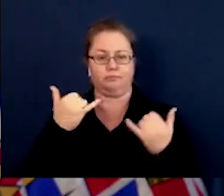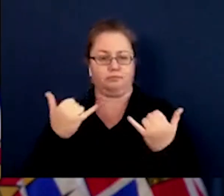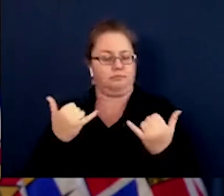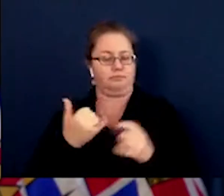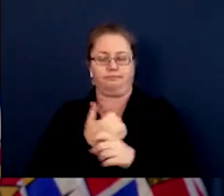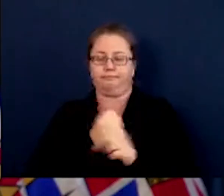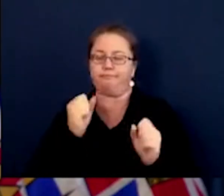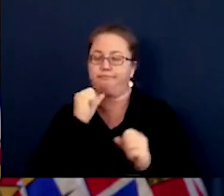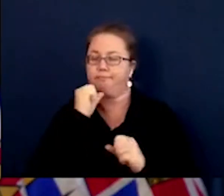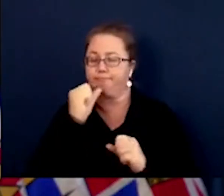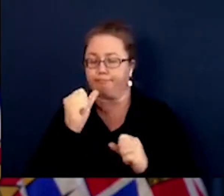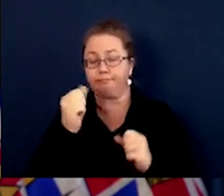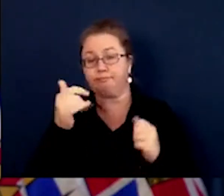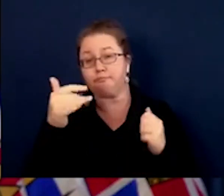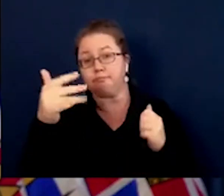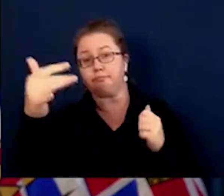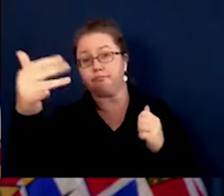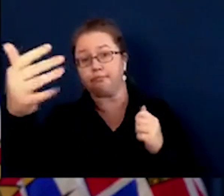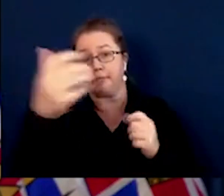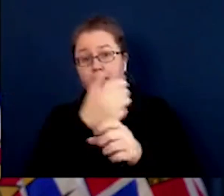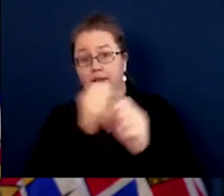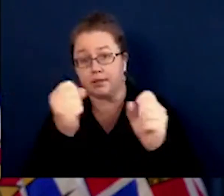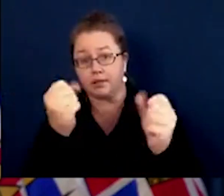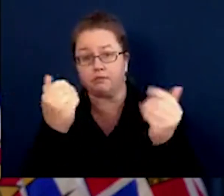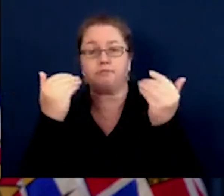when it is safe.